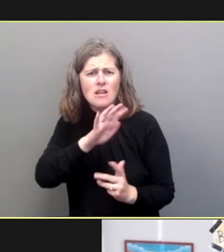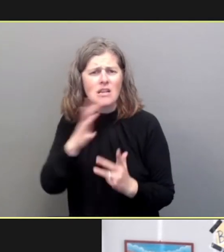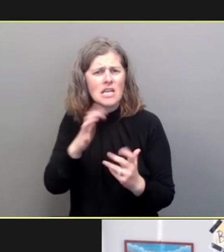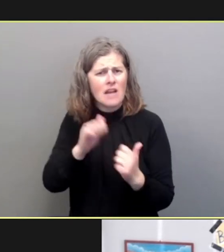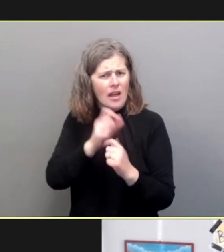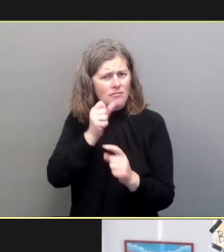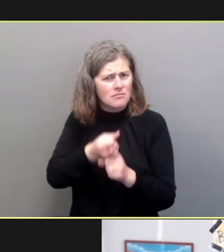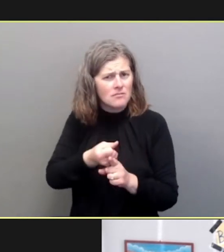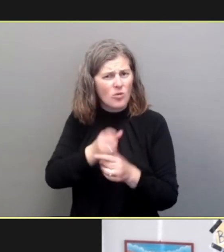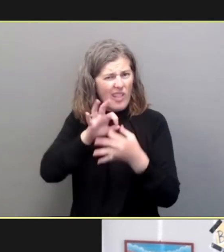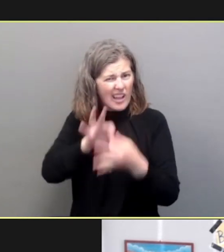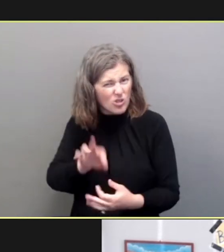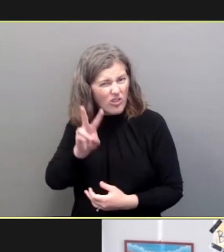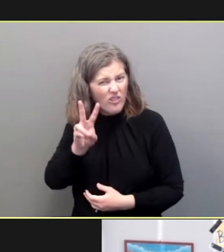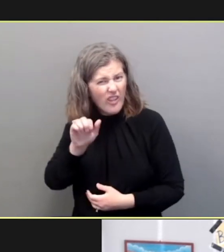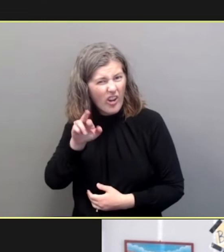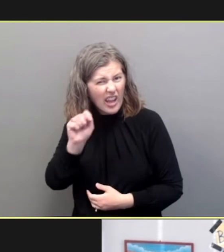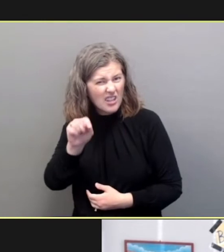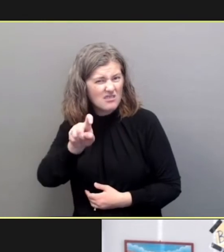was variant related.